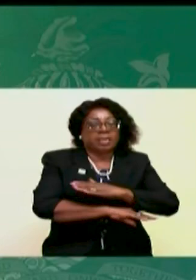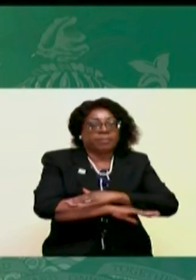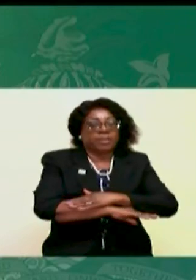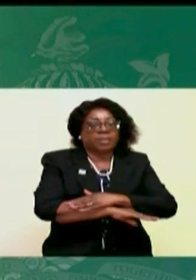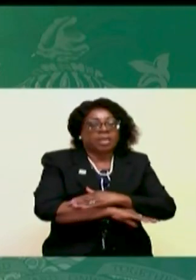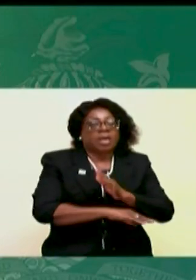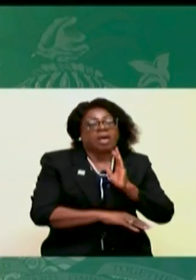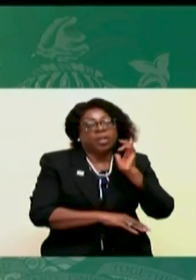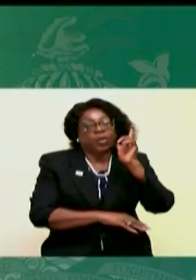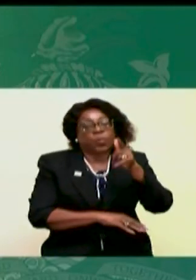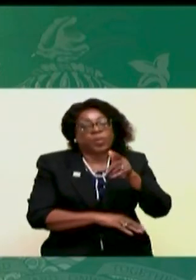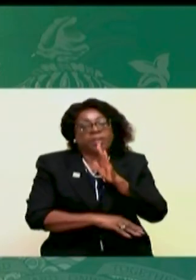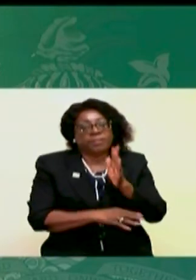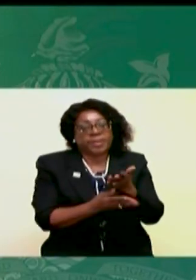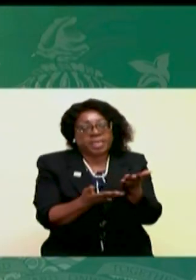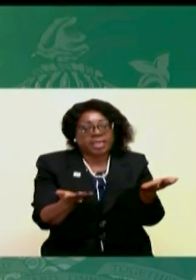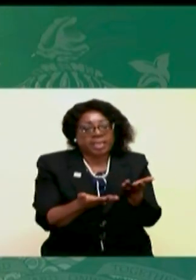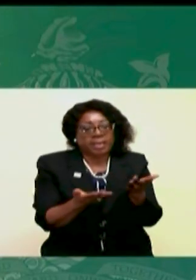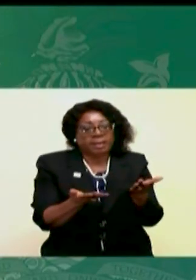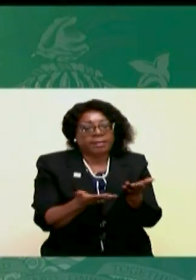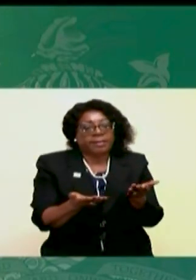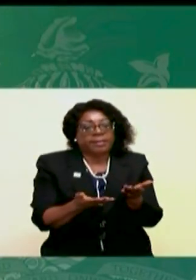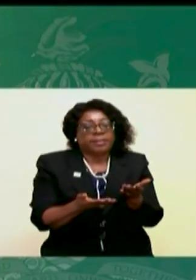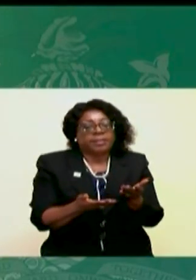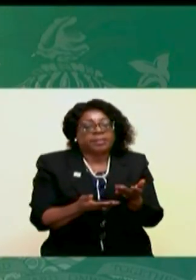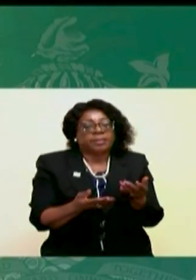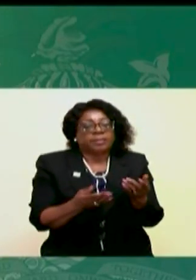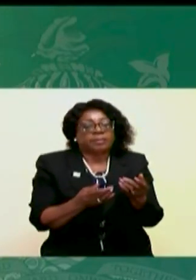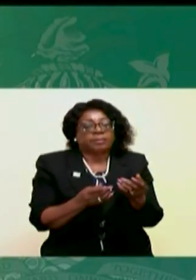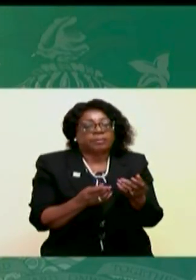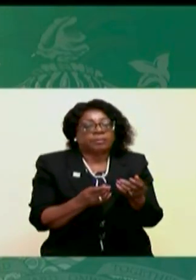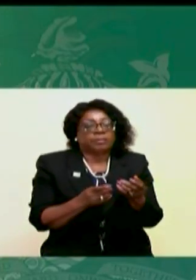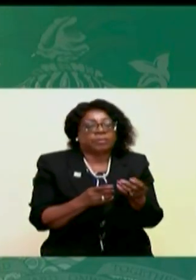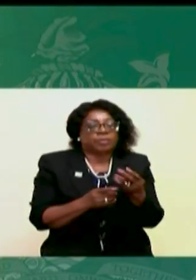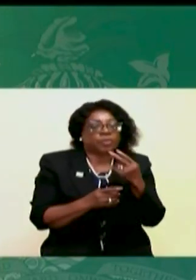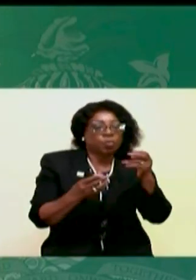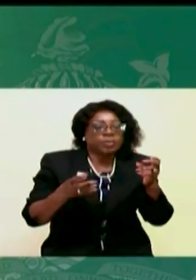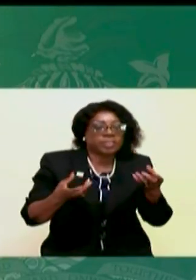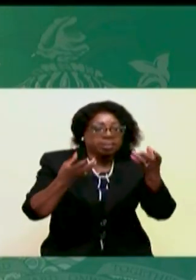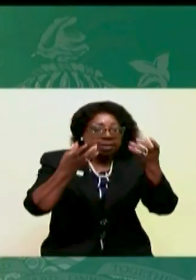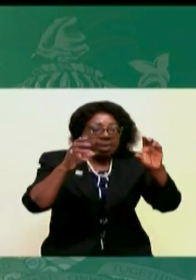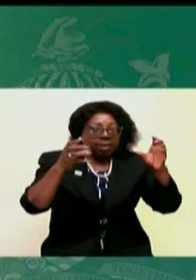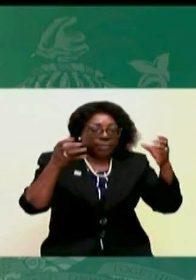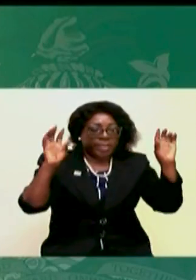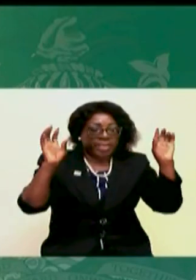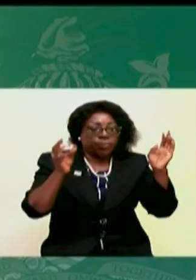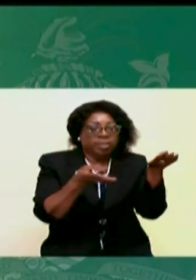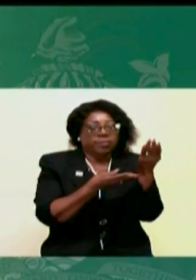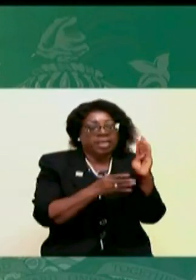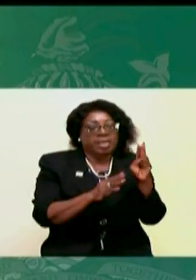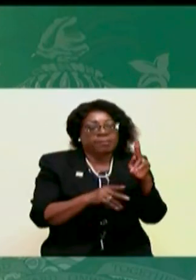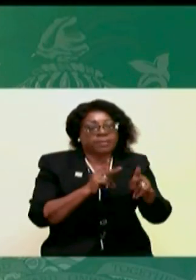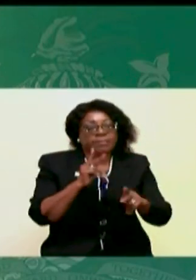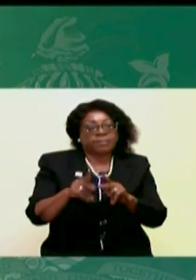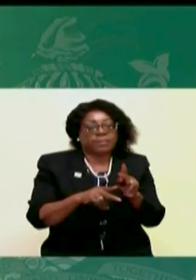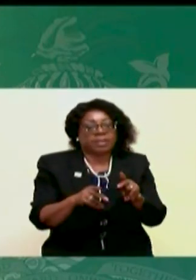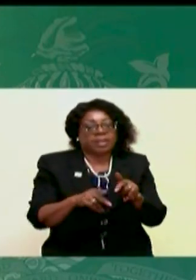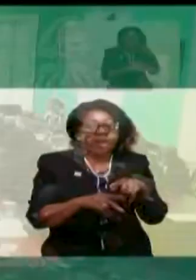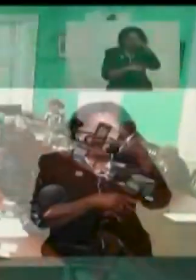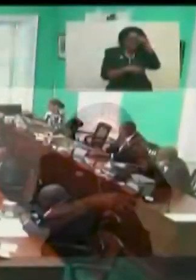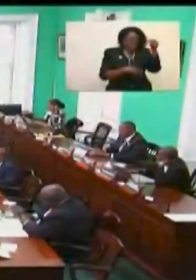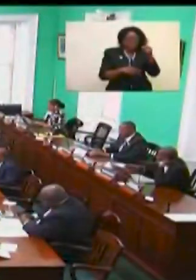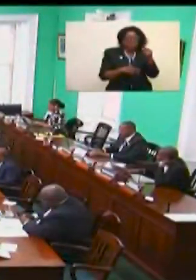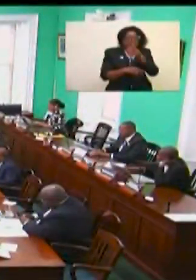in another year, and you will be here too, to celebrate with the Bahamian people, because the